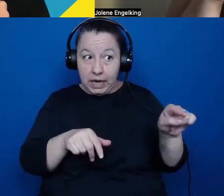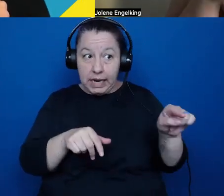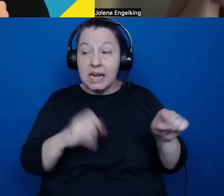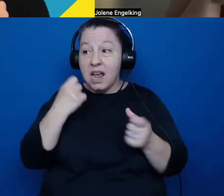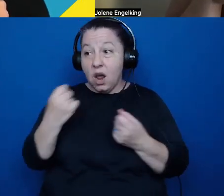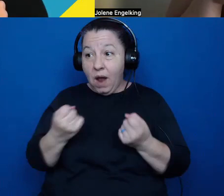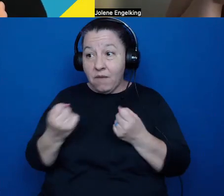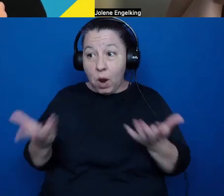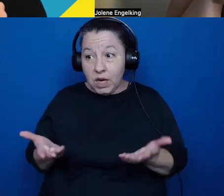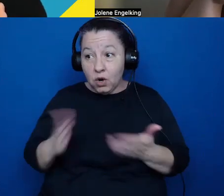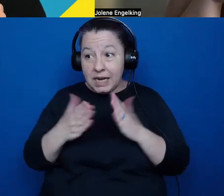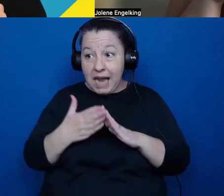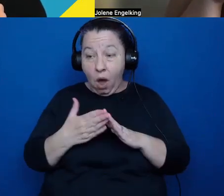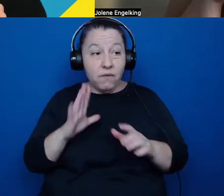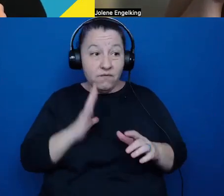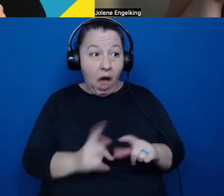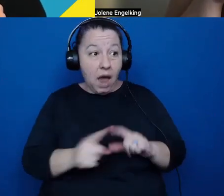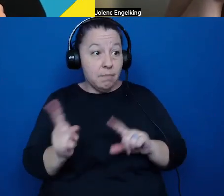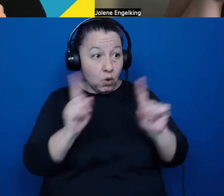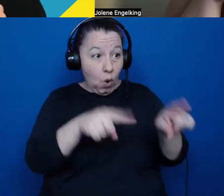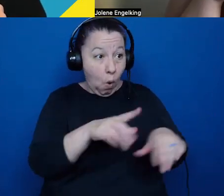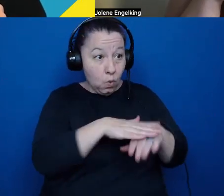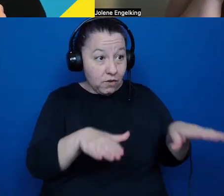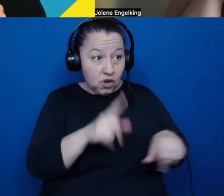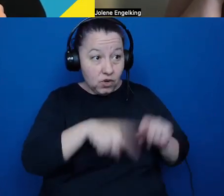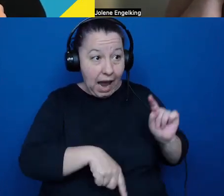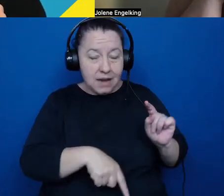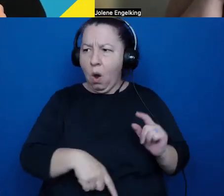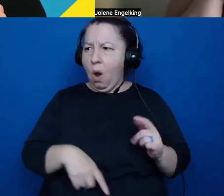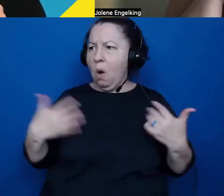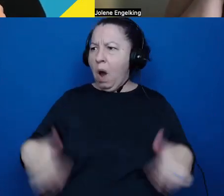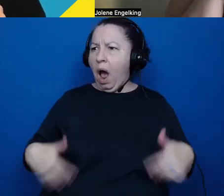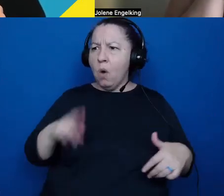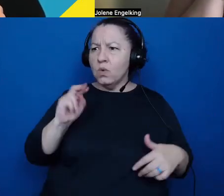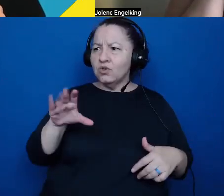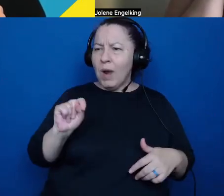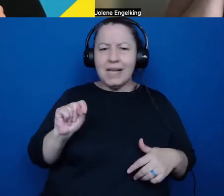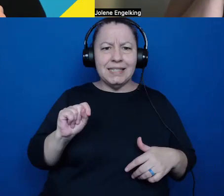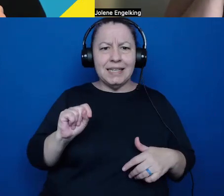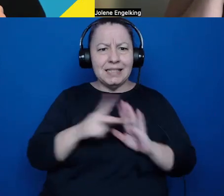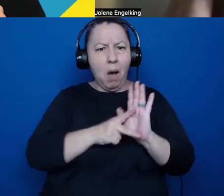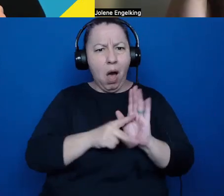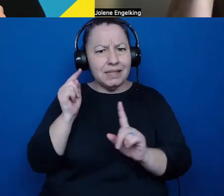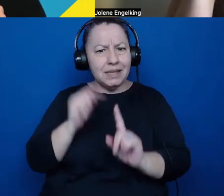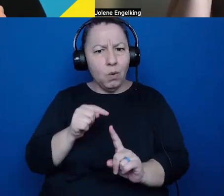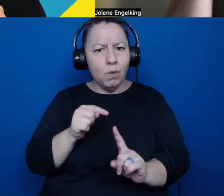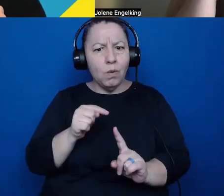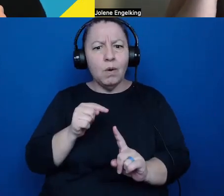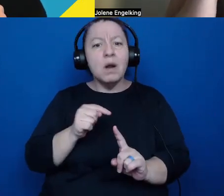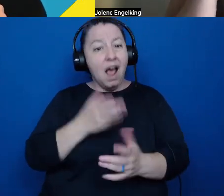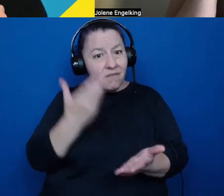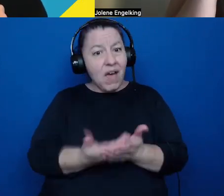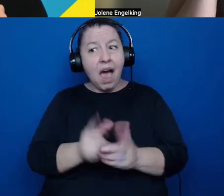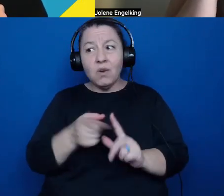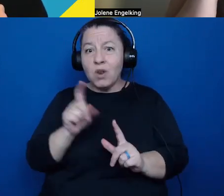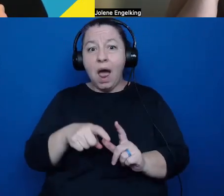okay, but you can't go out to the res. And I'm like, oh, this is a racist policy, like when it comes down to it. And I'm like, the fact that whenever you have to